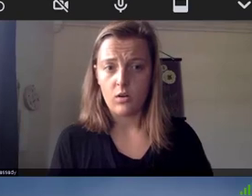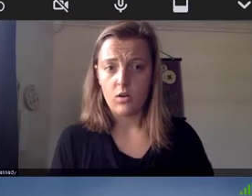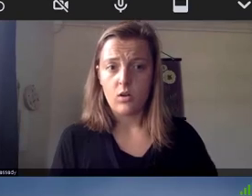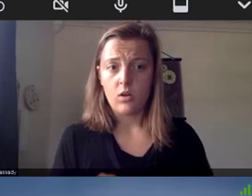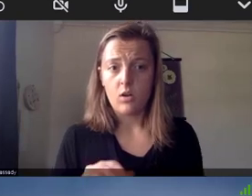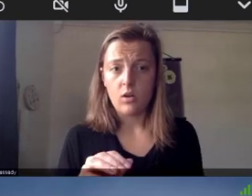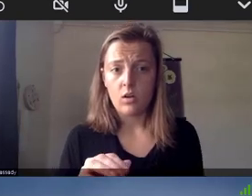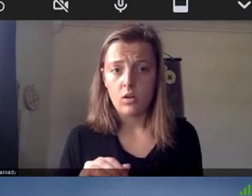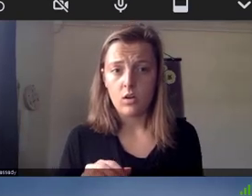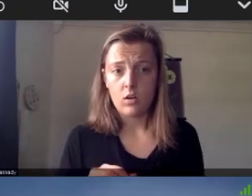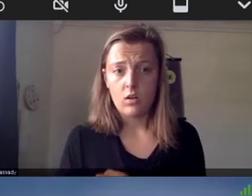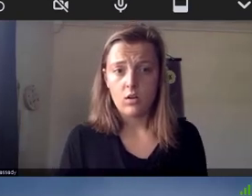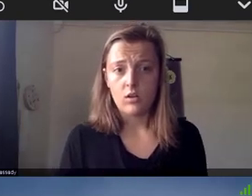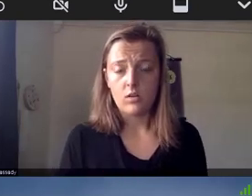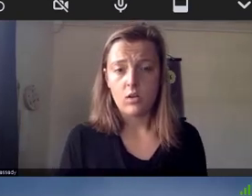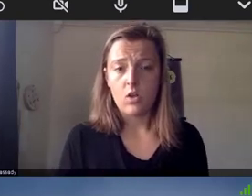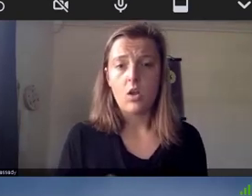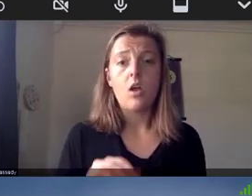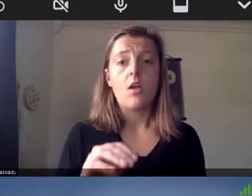included.